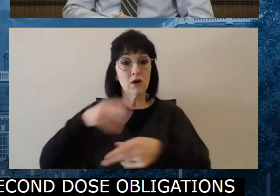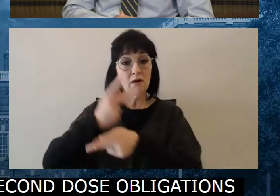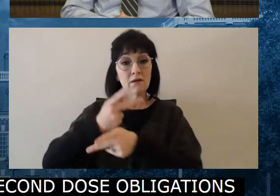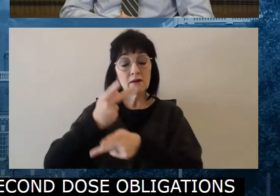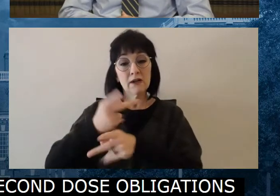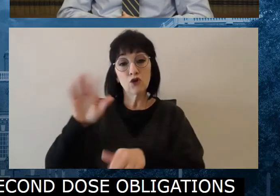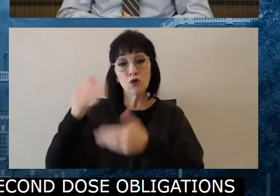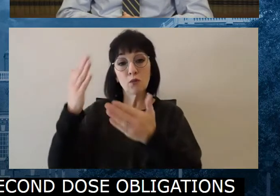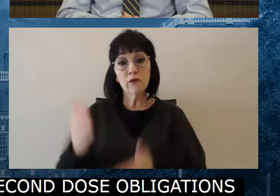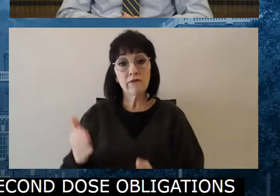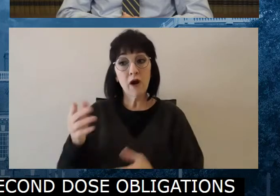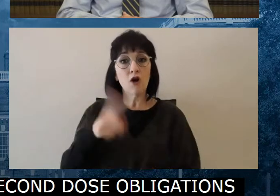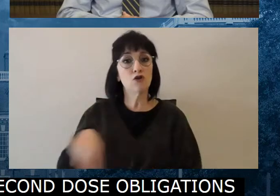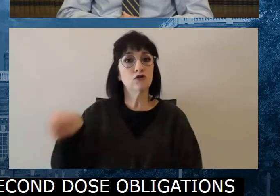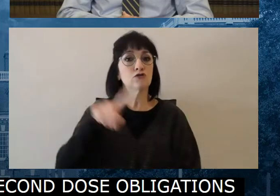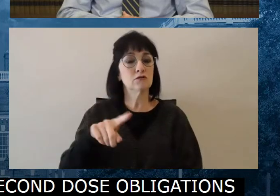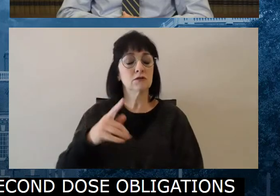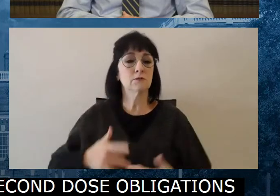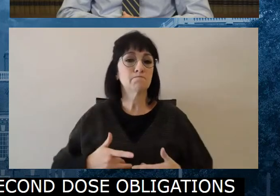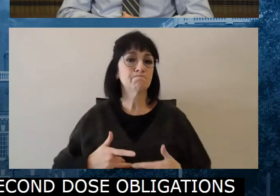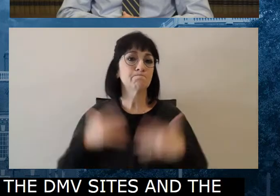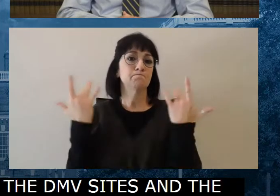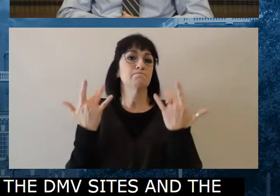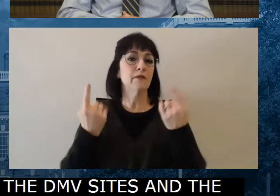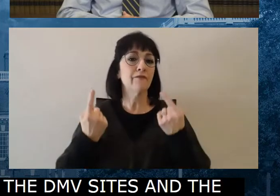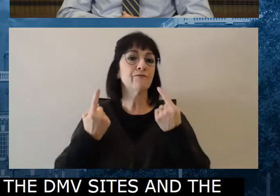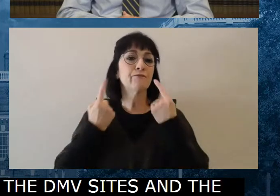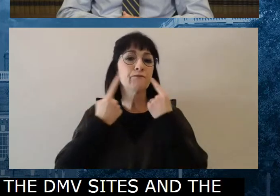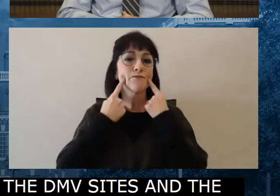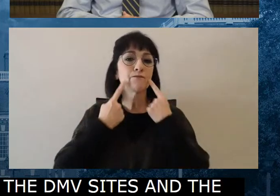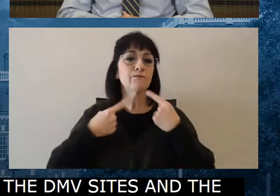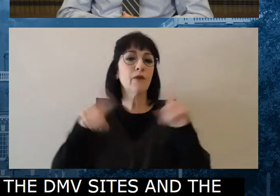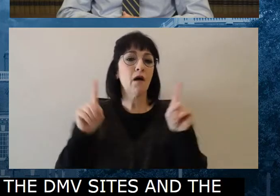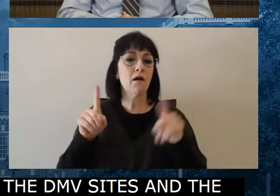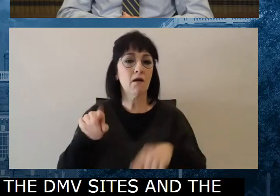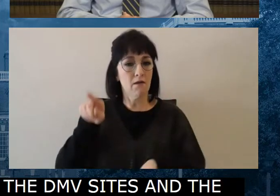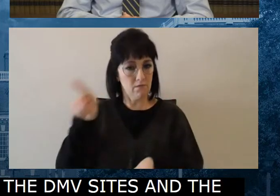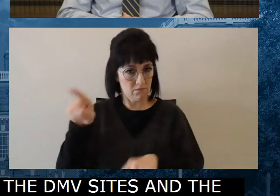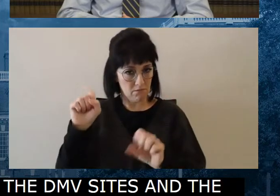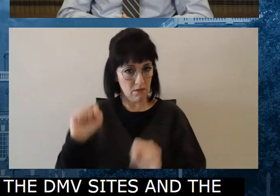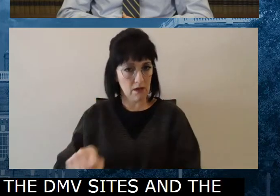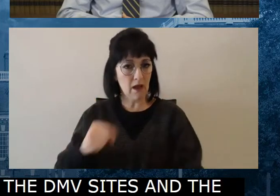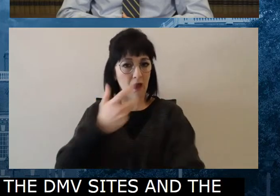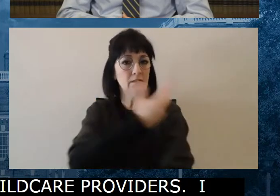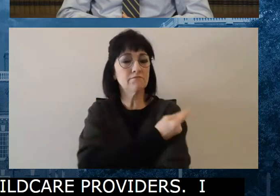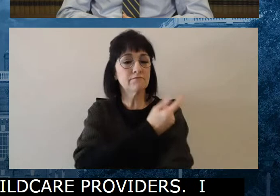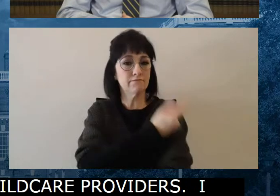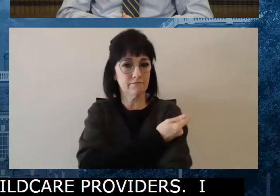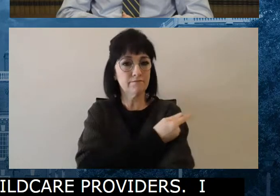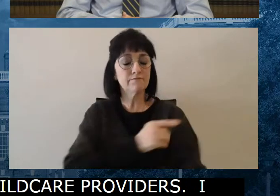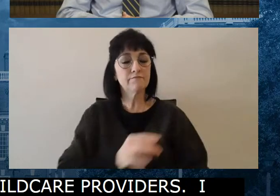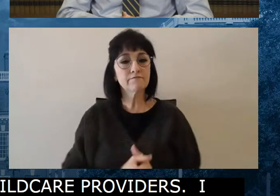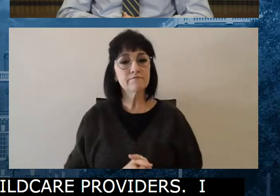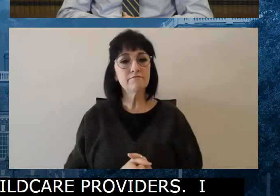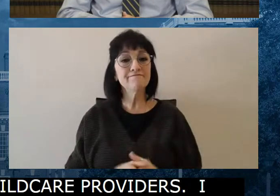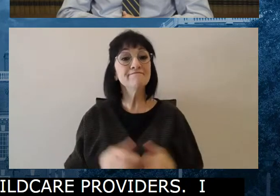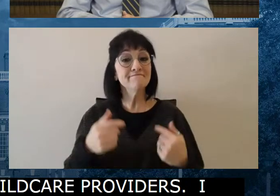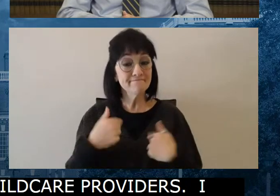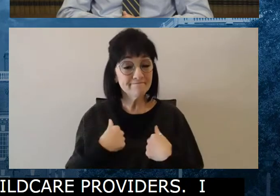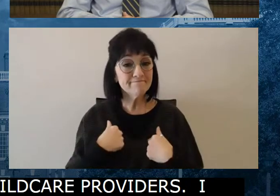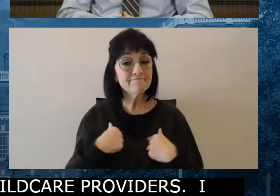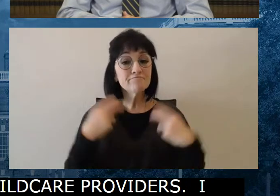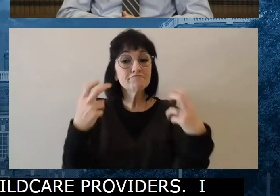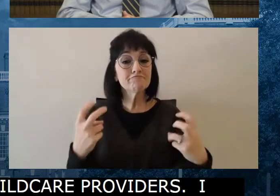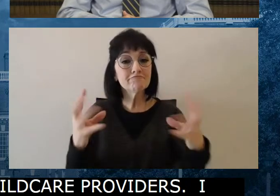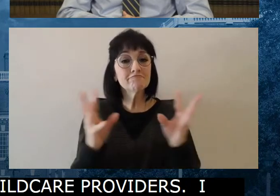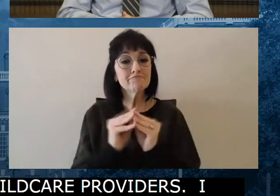and child care providers, and they were so excited to get vaccinated. I did meet with and talk to the